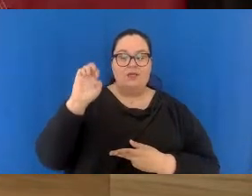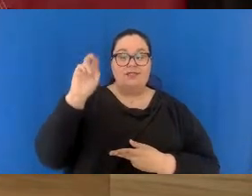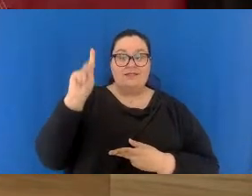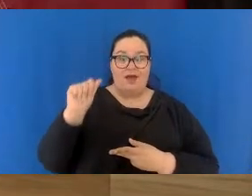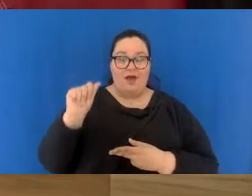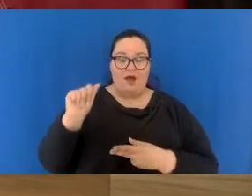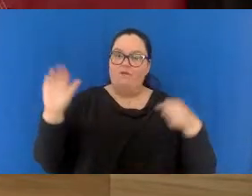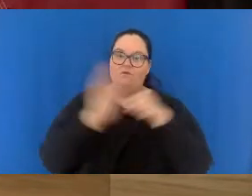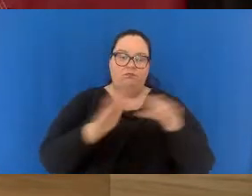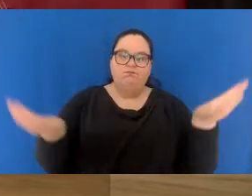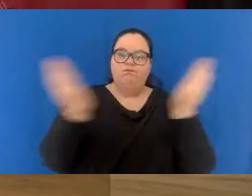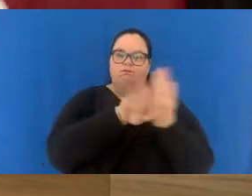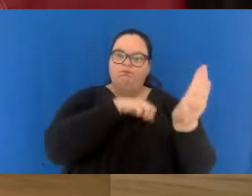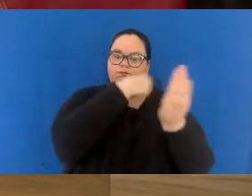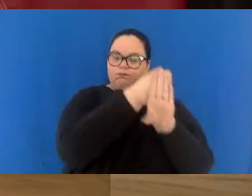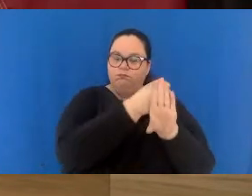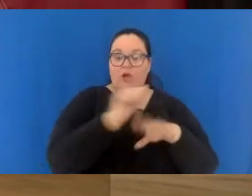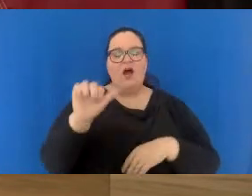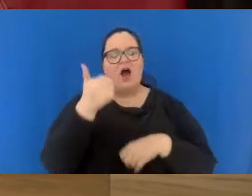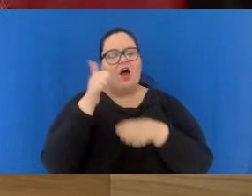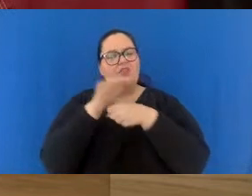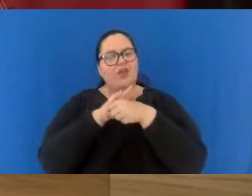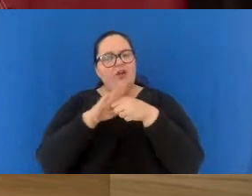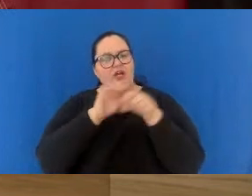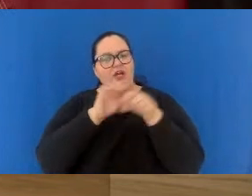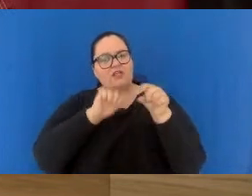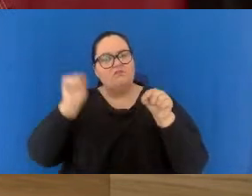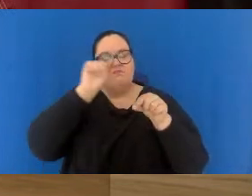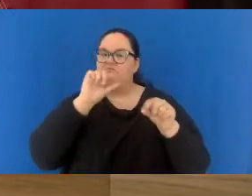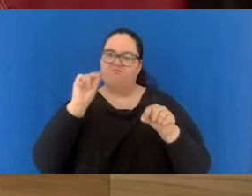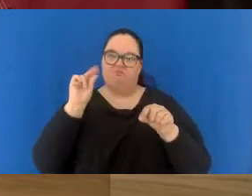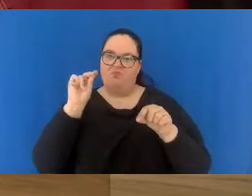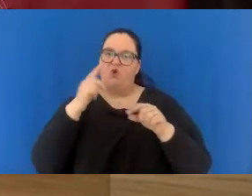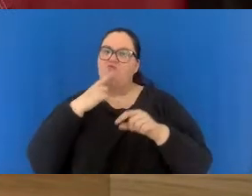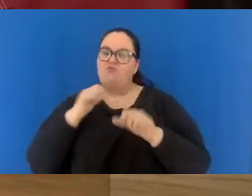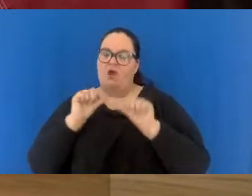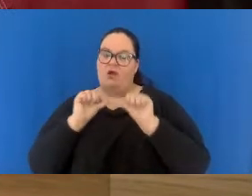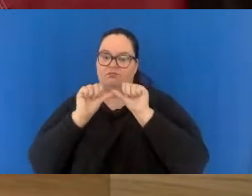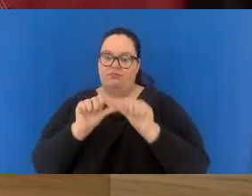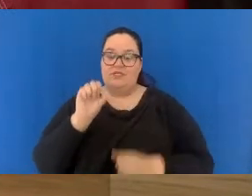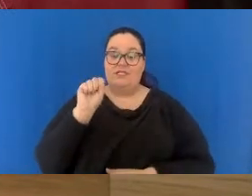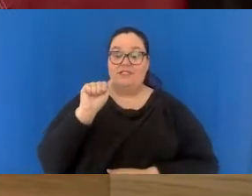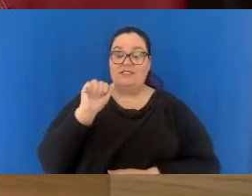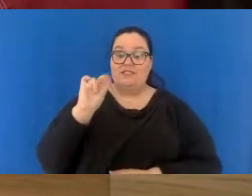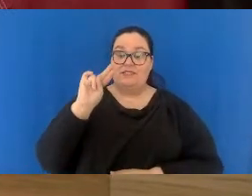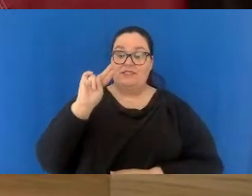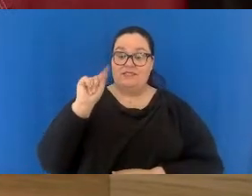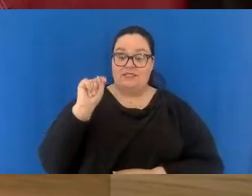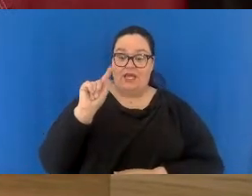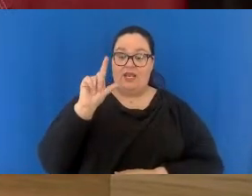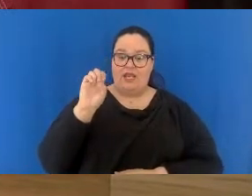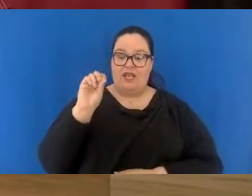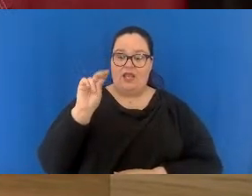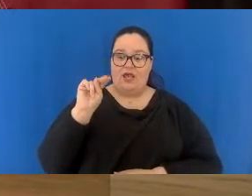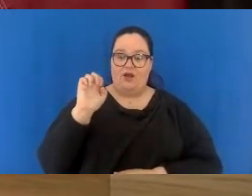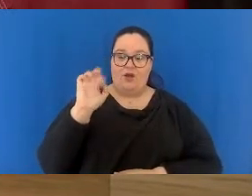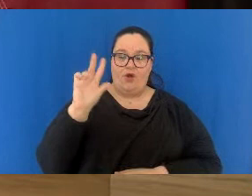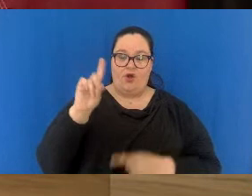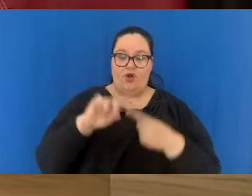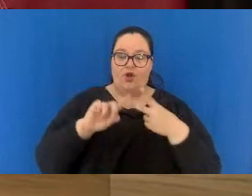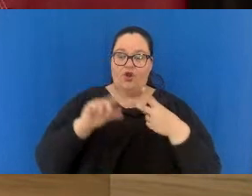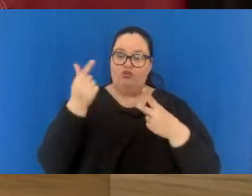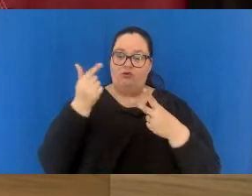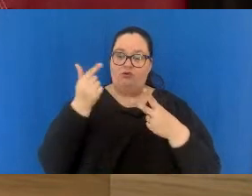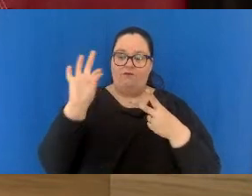communities in Zone 4 will not change status at this time. Saint-Léonard, Grand Falls, Drummond, New Denmark, and Four Falls